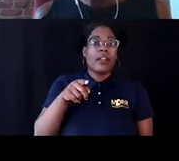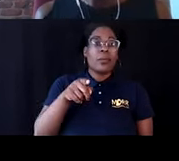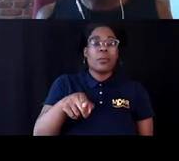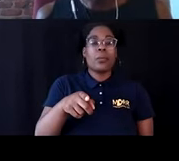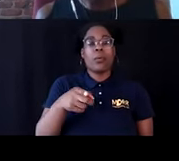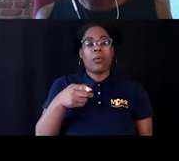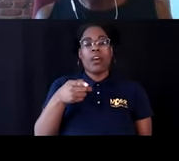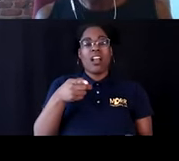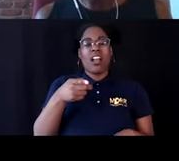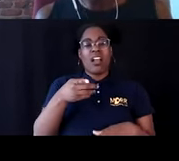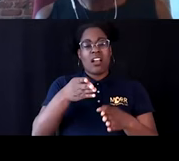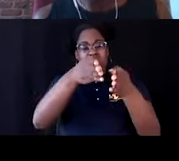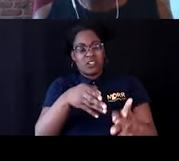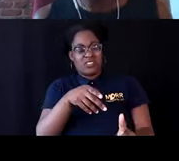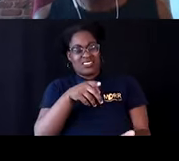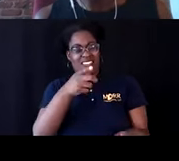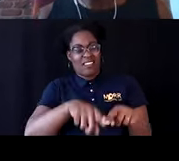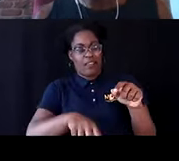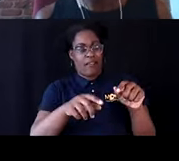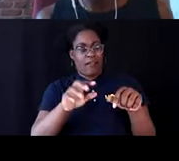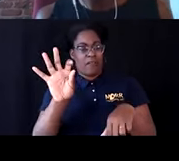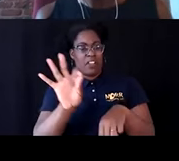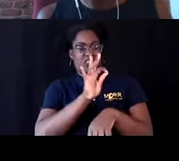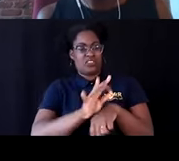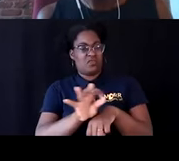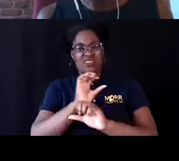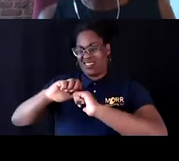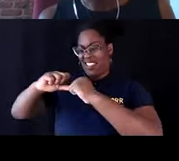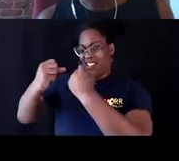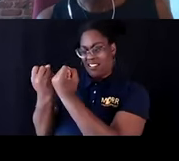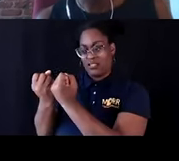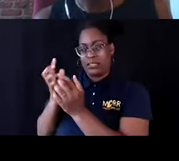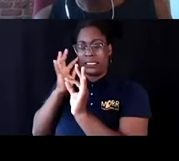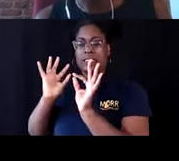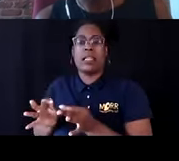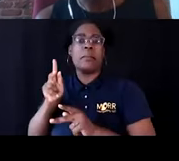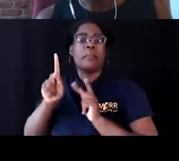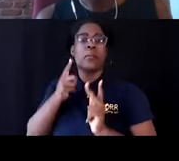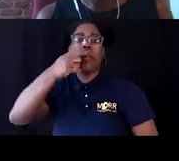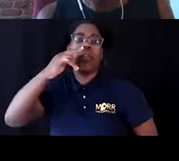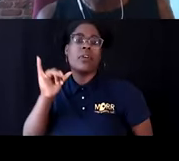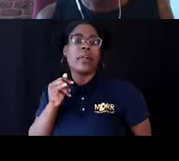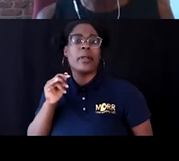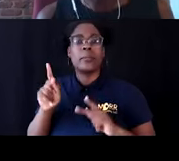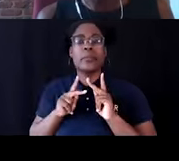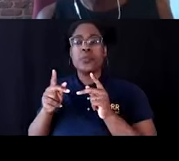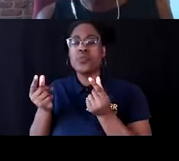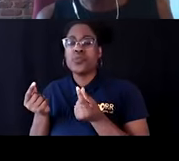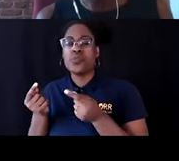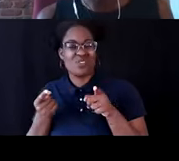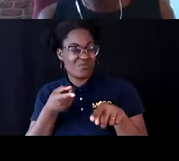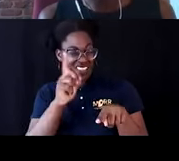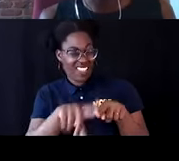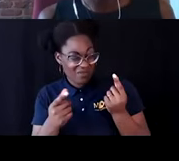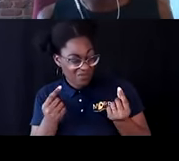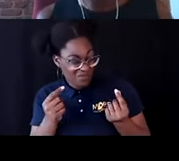able to function according to how society decides they should are thought of as lesser than, that bodies